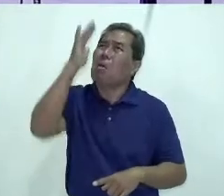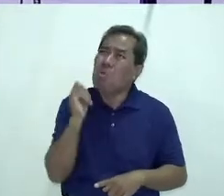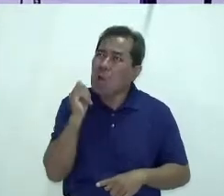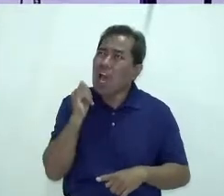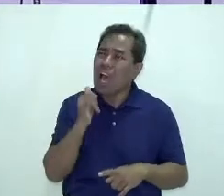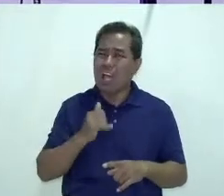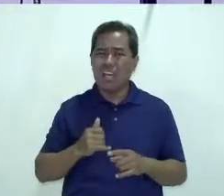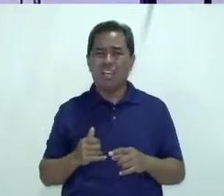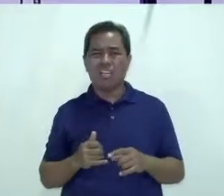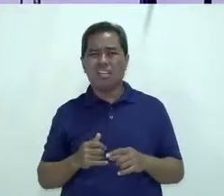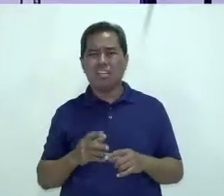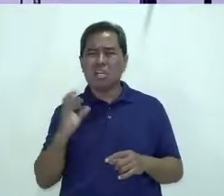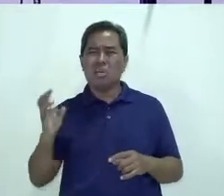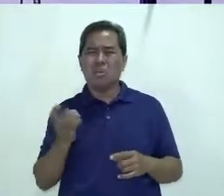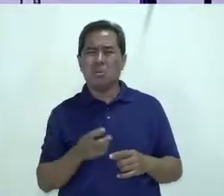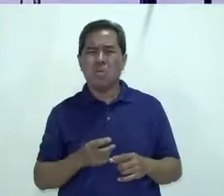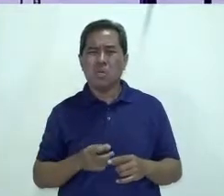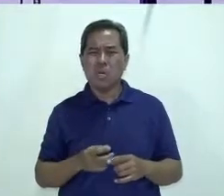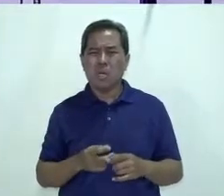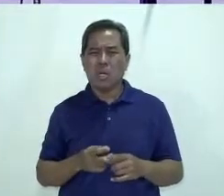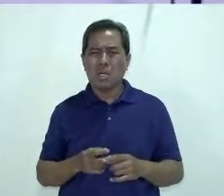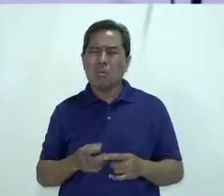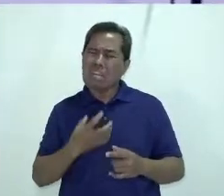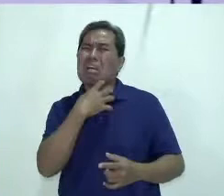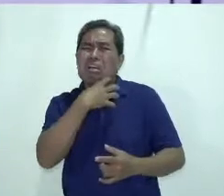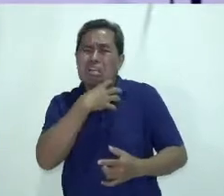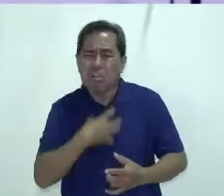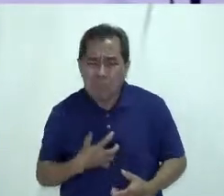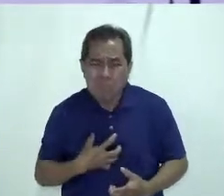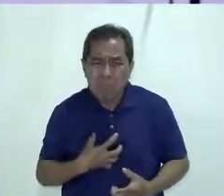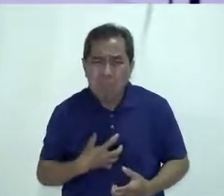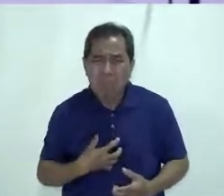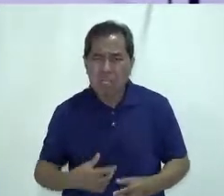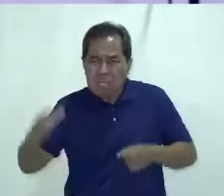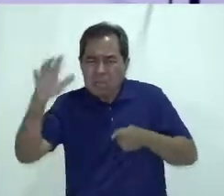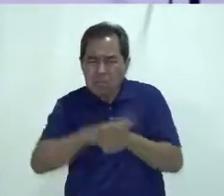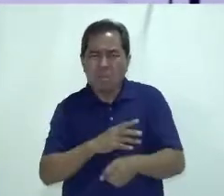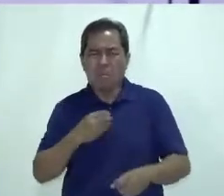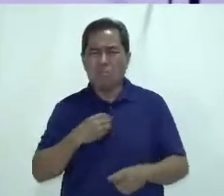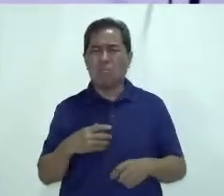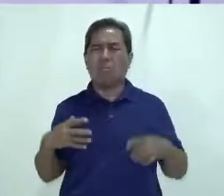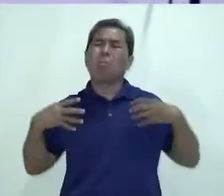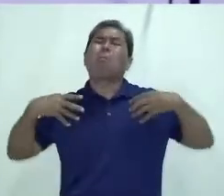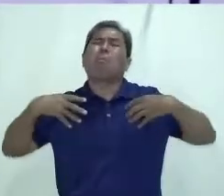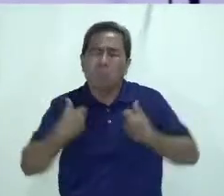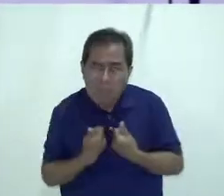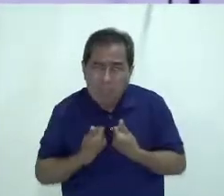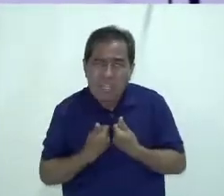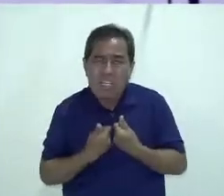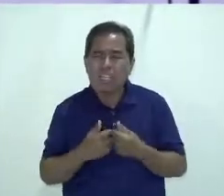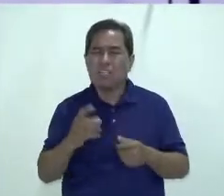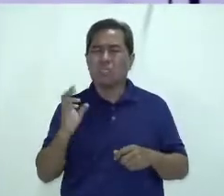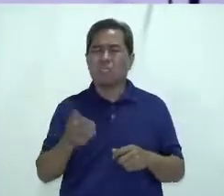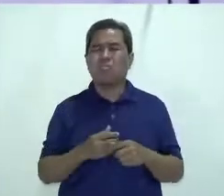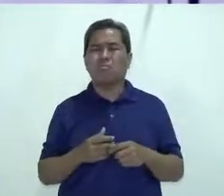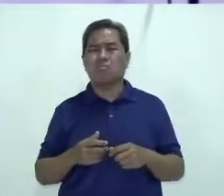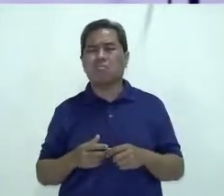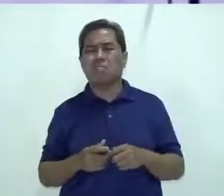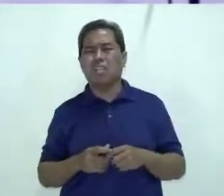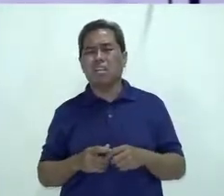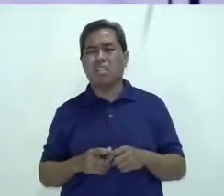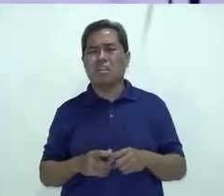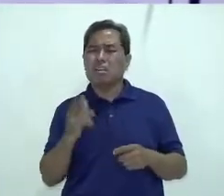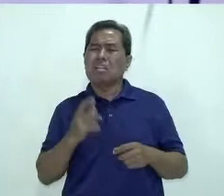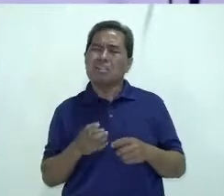happen? And we probably may be filled with complaints. We may be filled with discouragement. We may be weighed down by